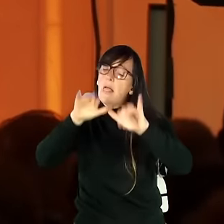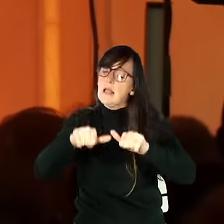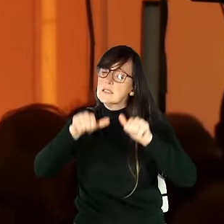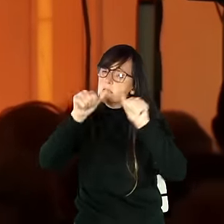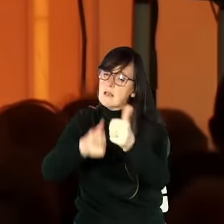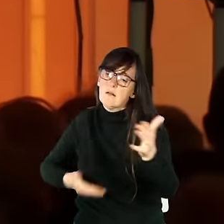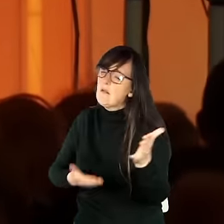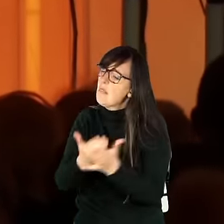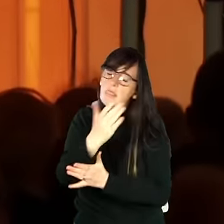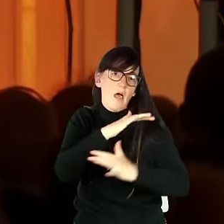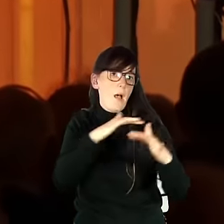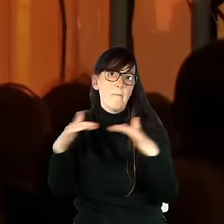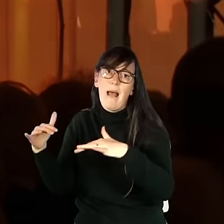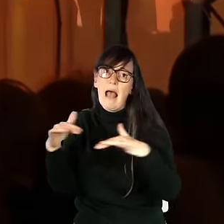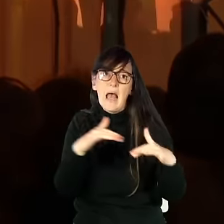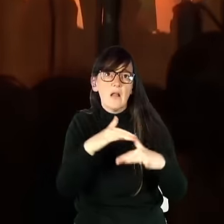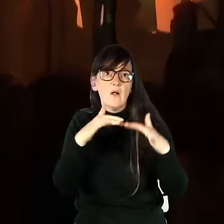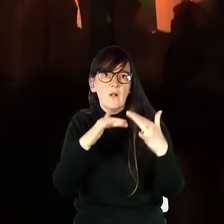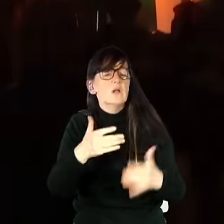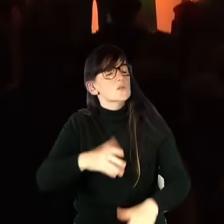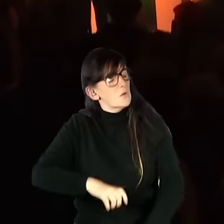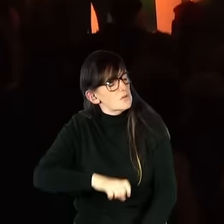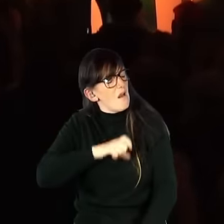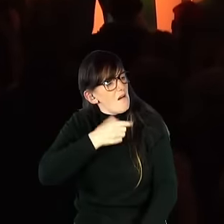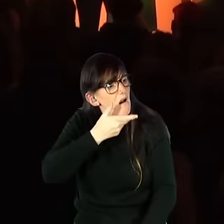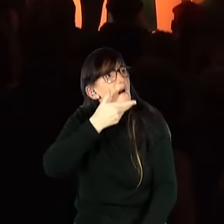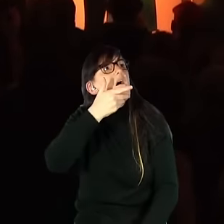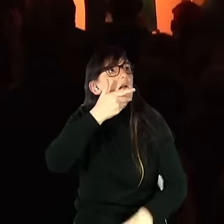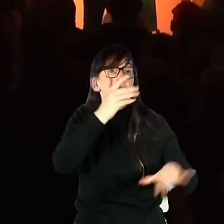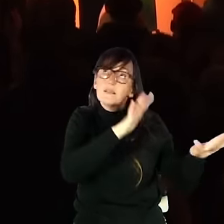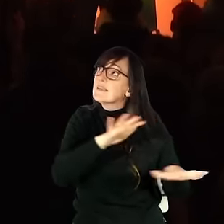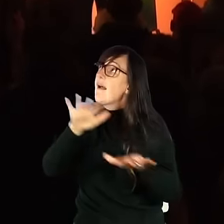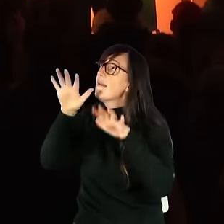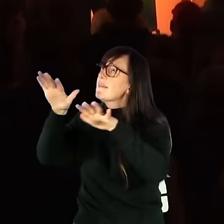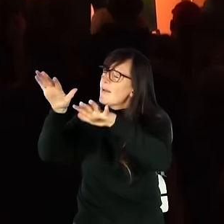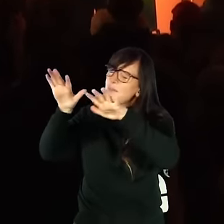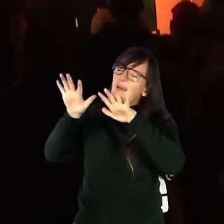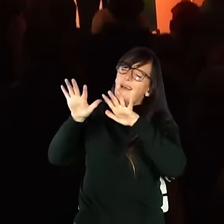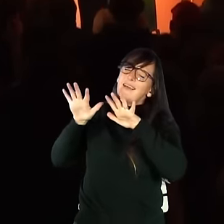is blessing in the battle, so take heart and